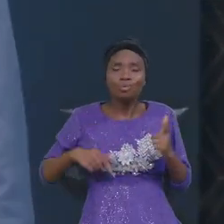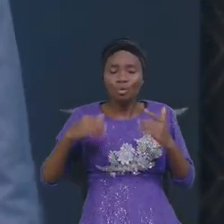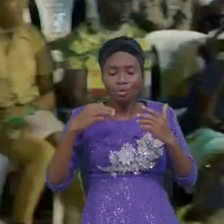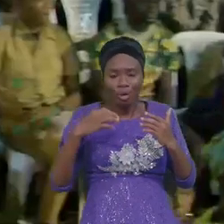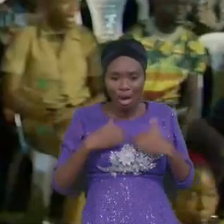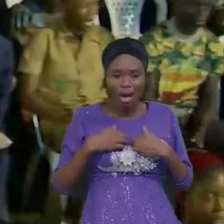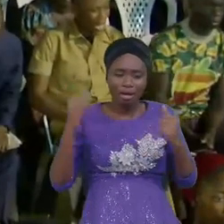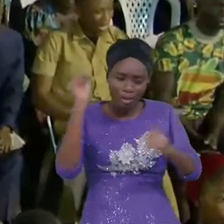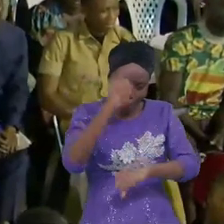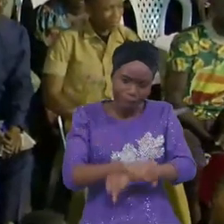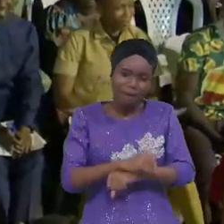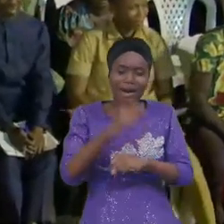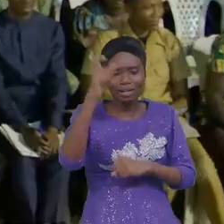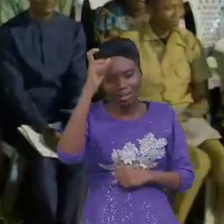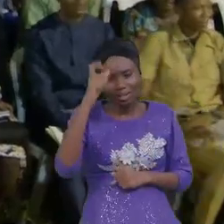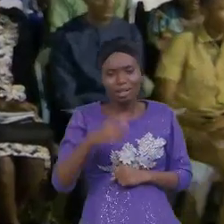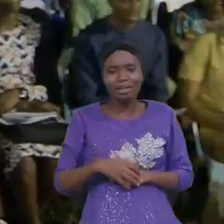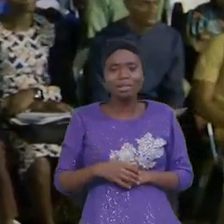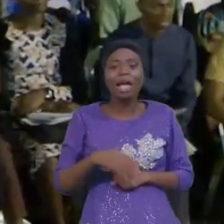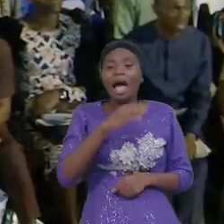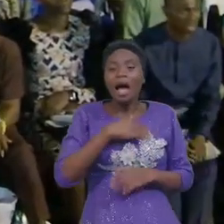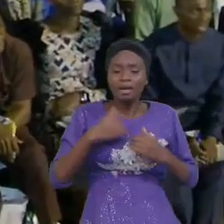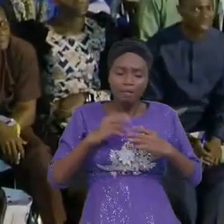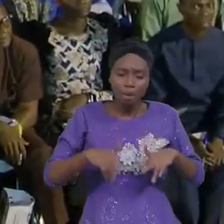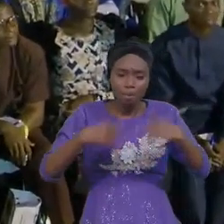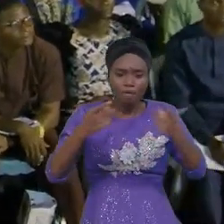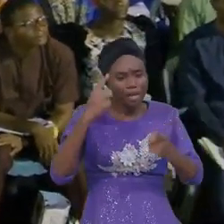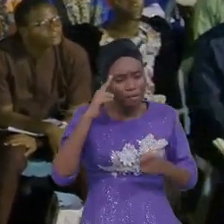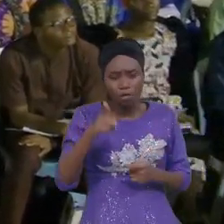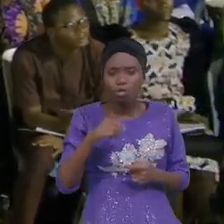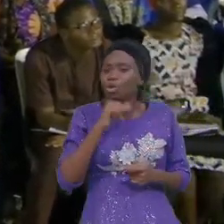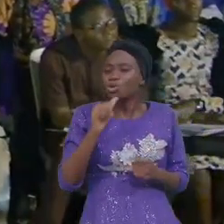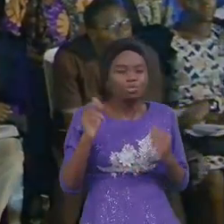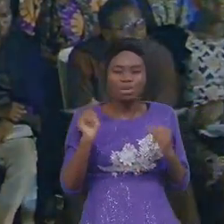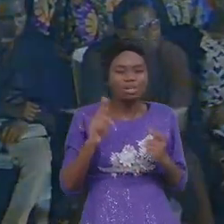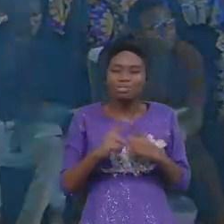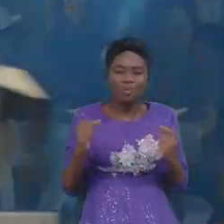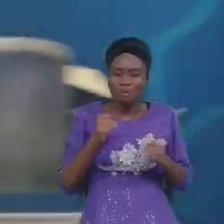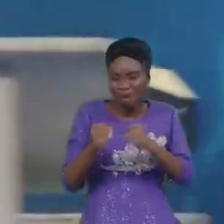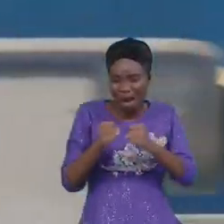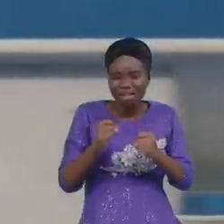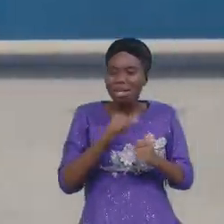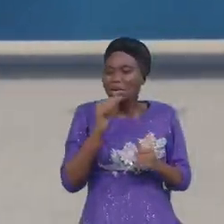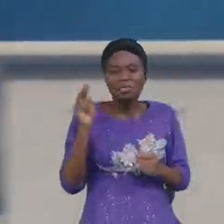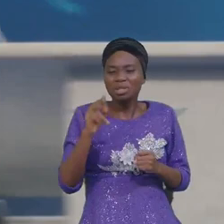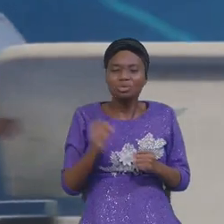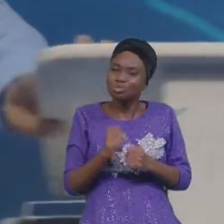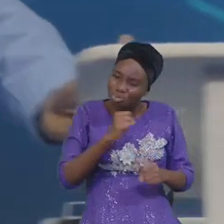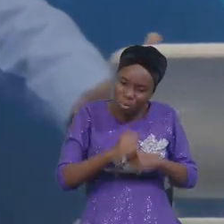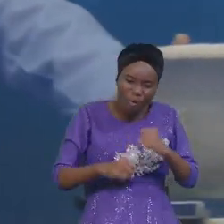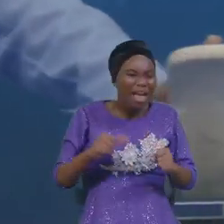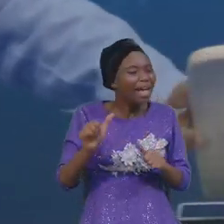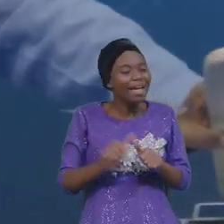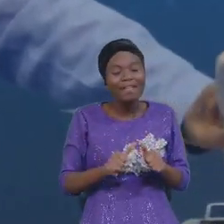Satan. And he has provided for you. He says you don't need to fight. You don't need to struggle. Everything